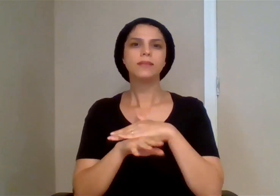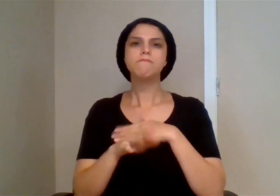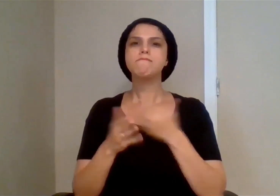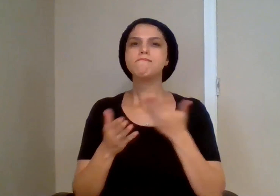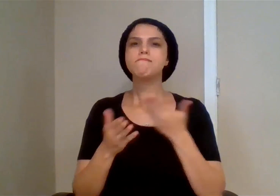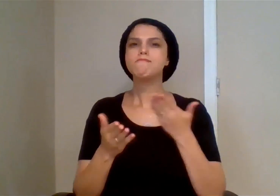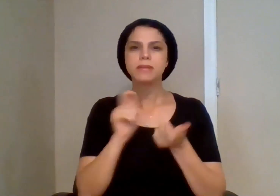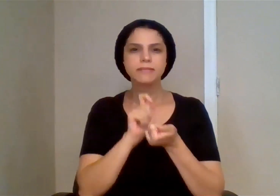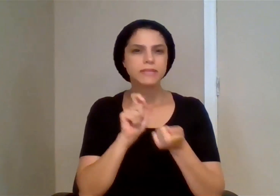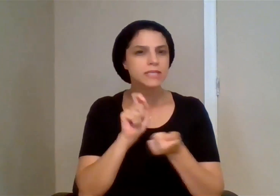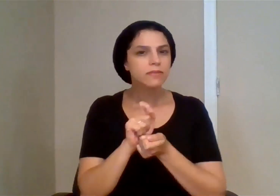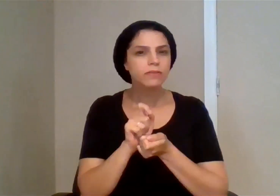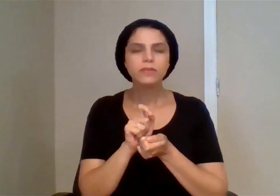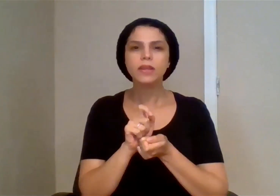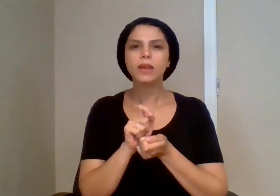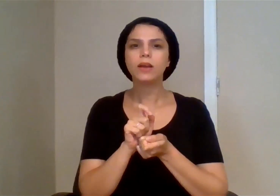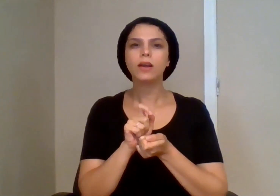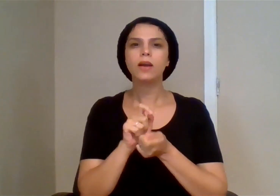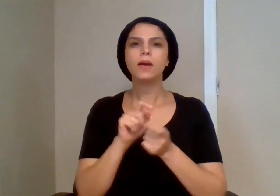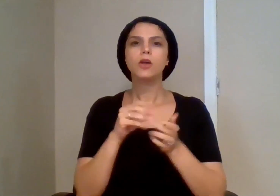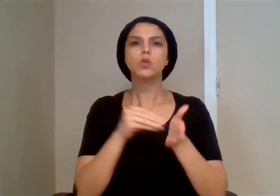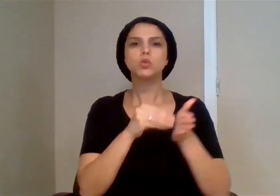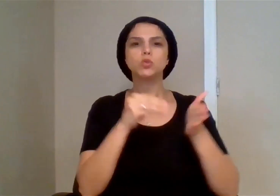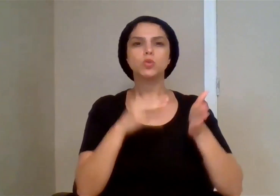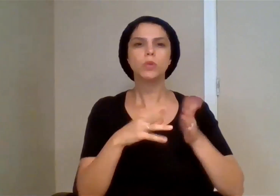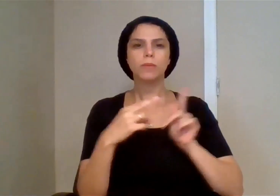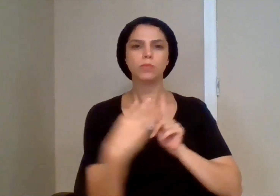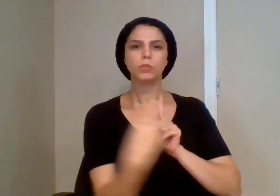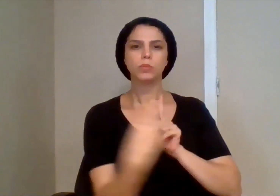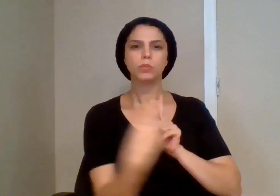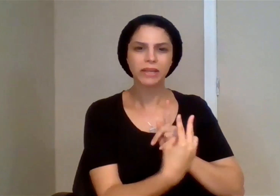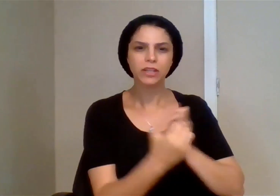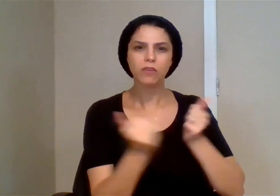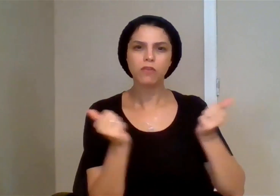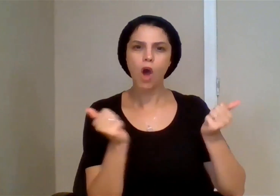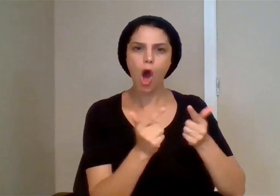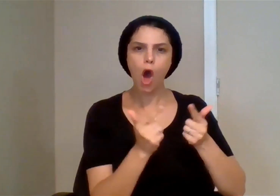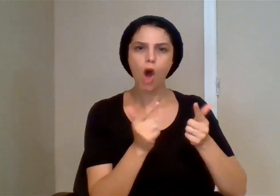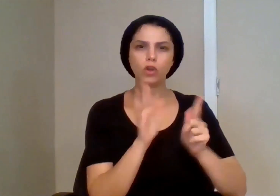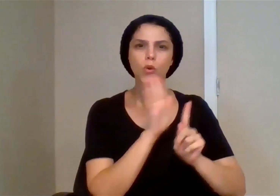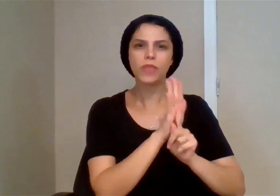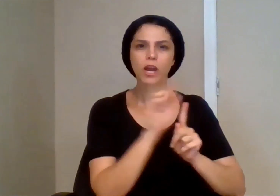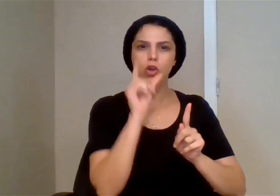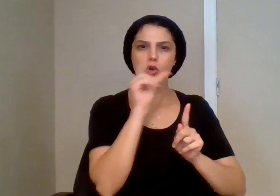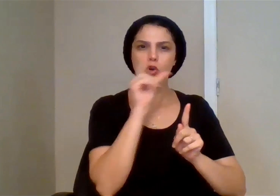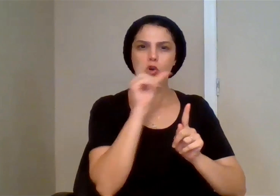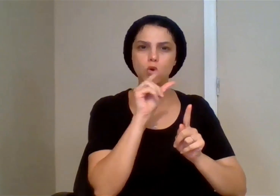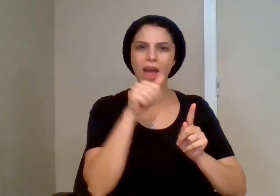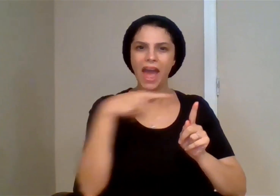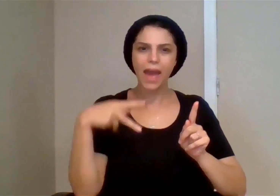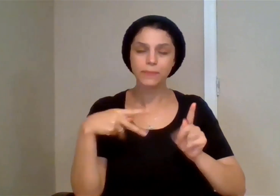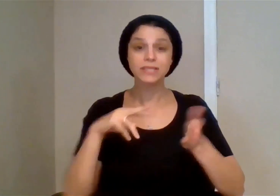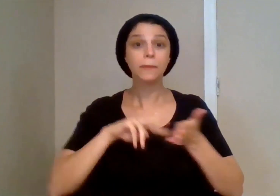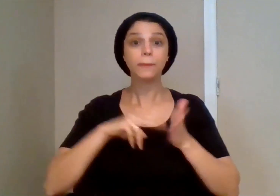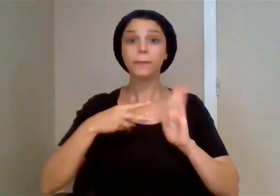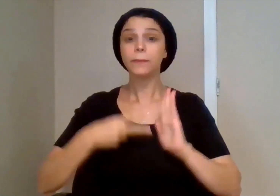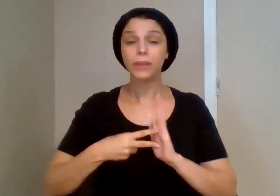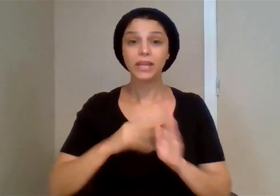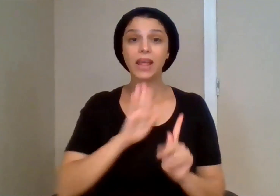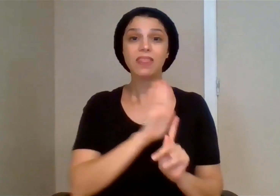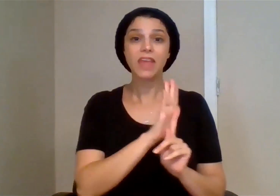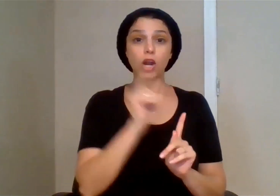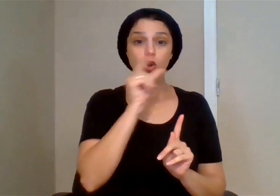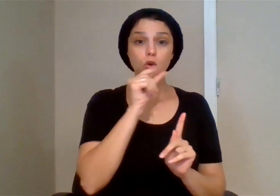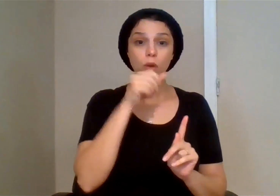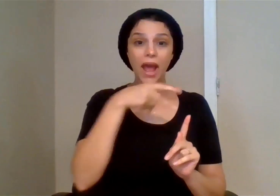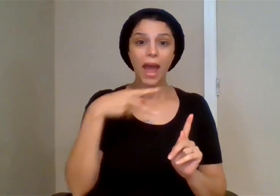what, but from a student's perspective, it all just goes back to their Google Apps account. So their Google Apps account consists